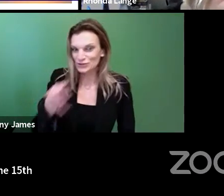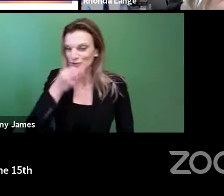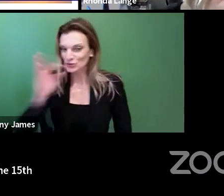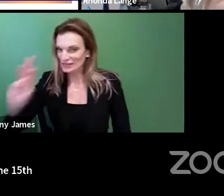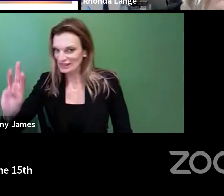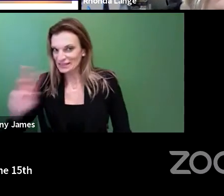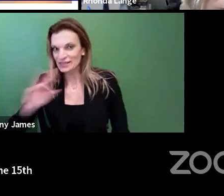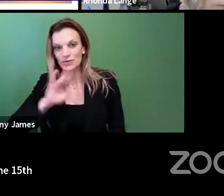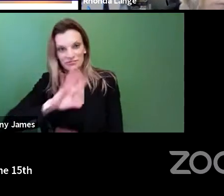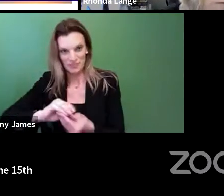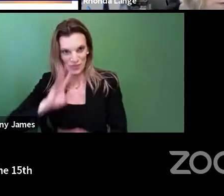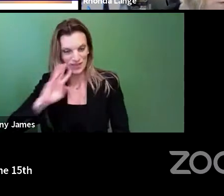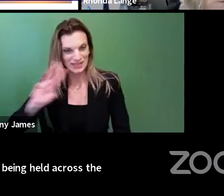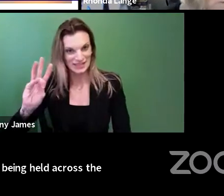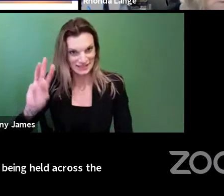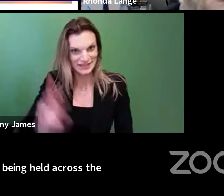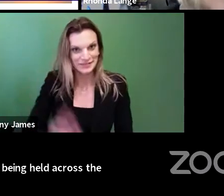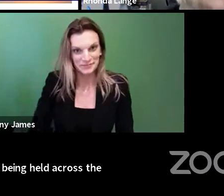of Michigan.